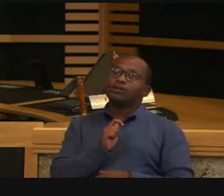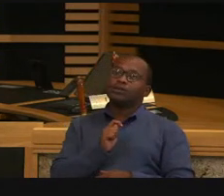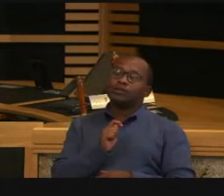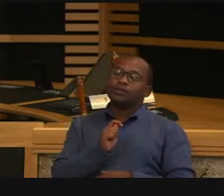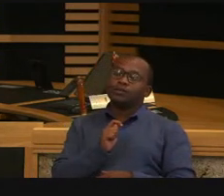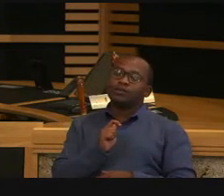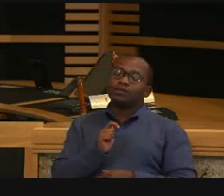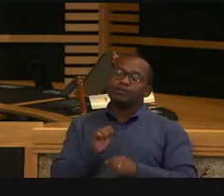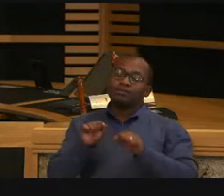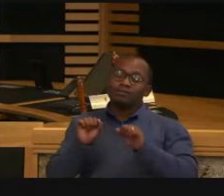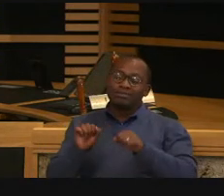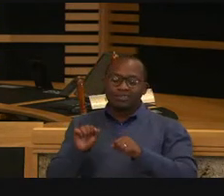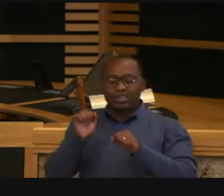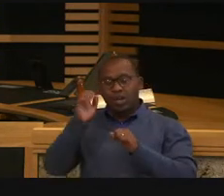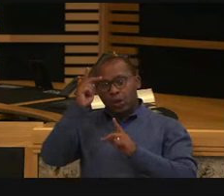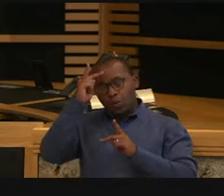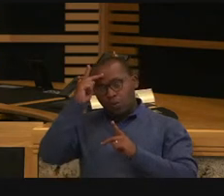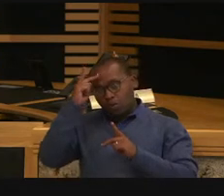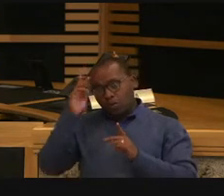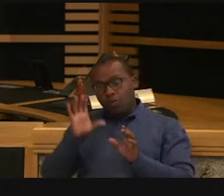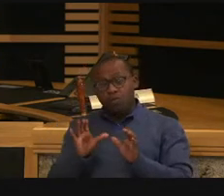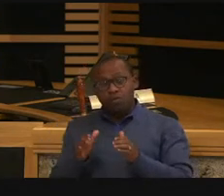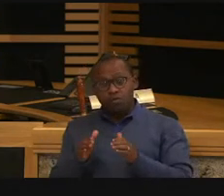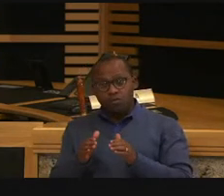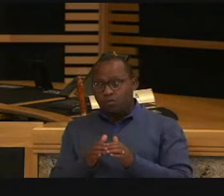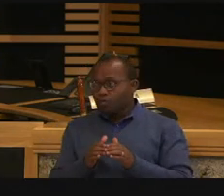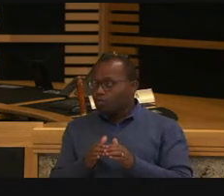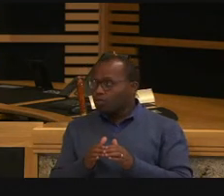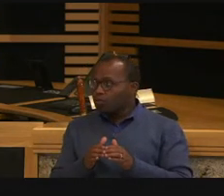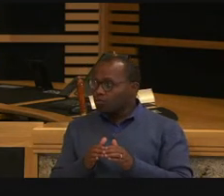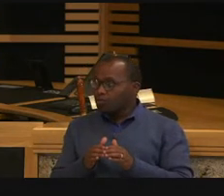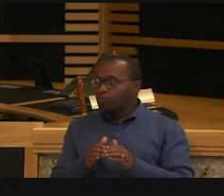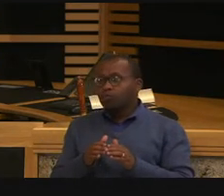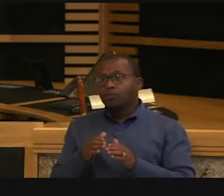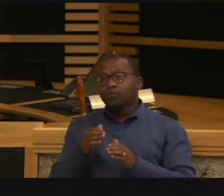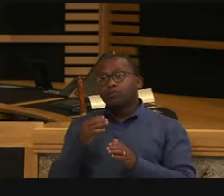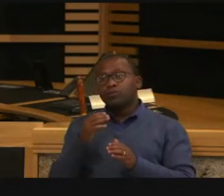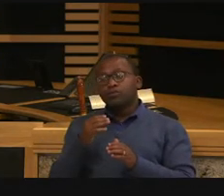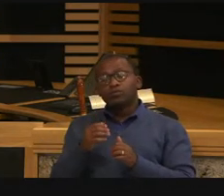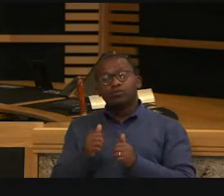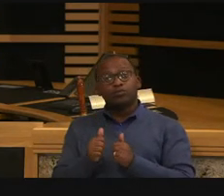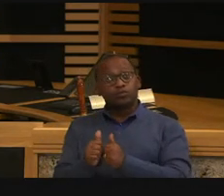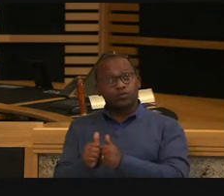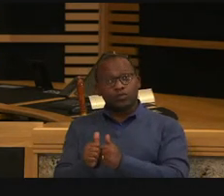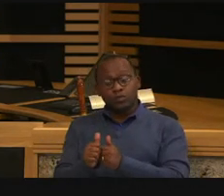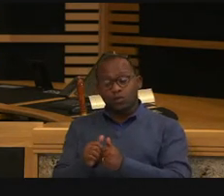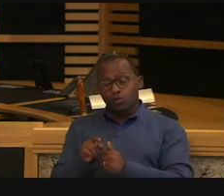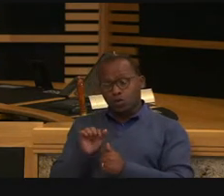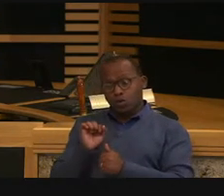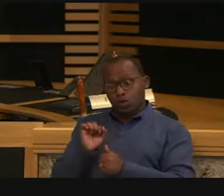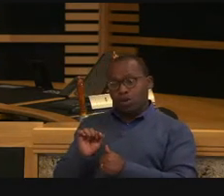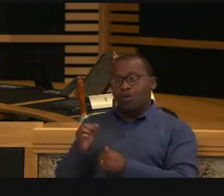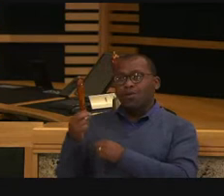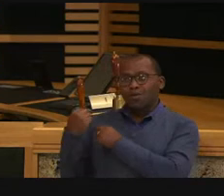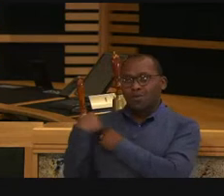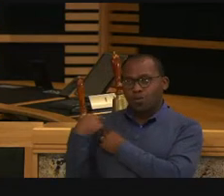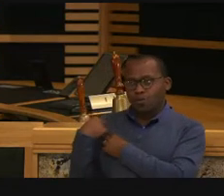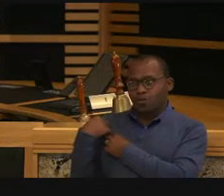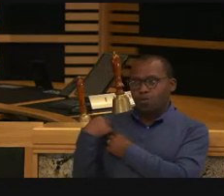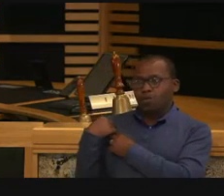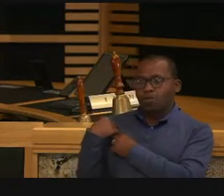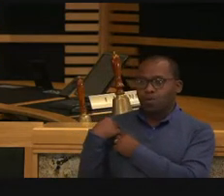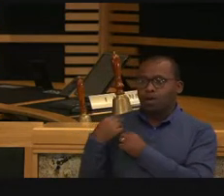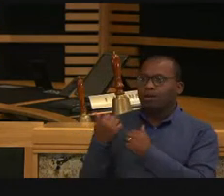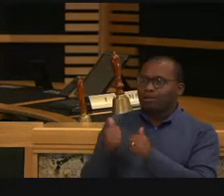the Portfolio Committee, which is set and according to its mandate, hold the executive and the